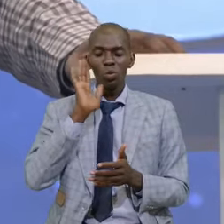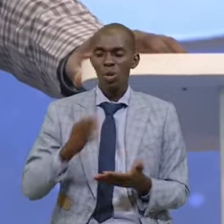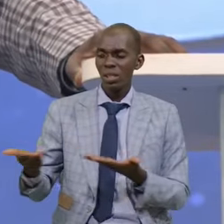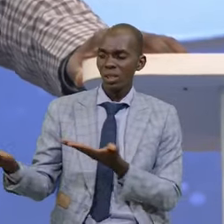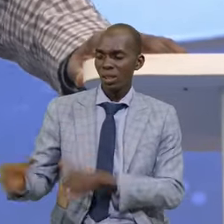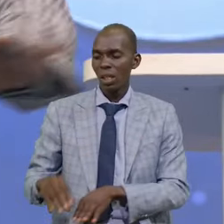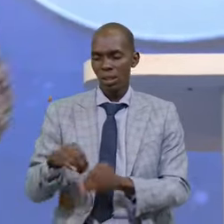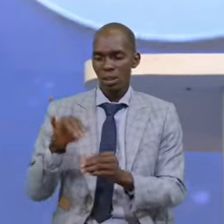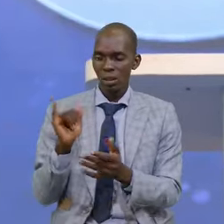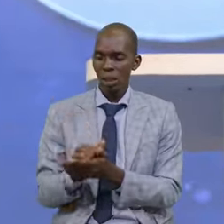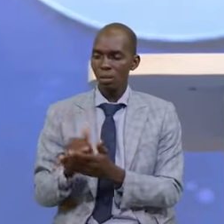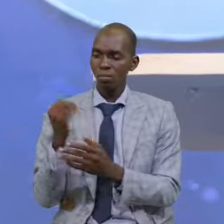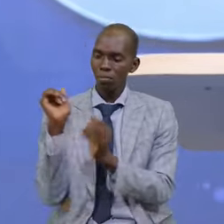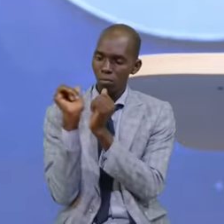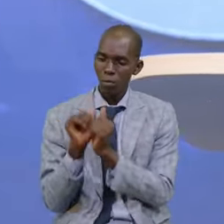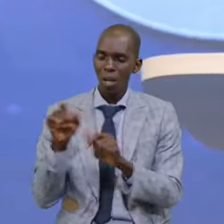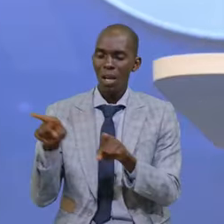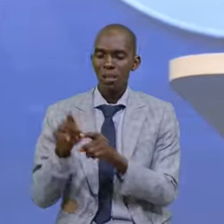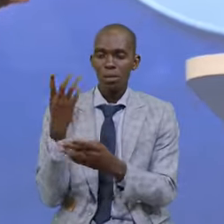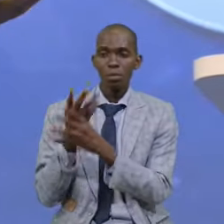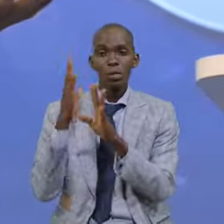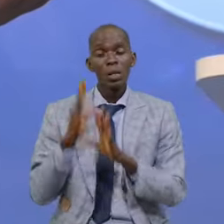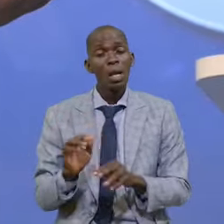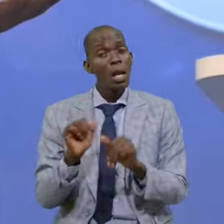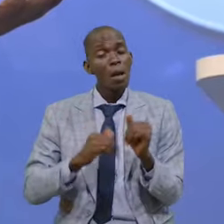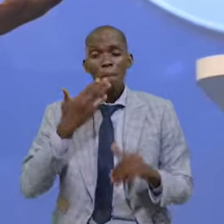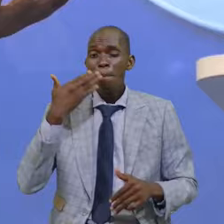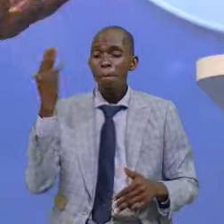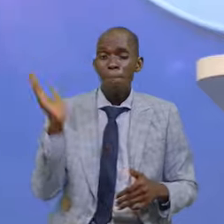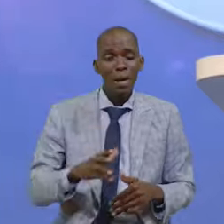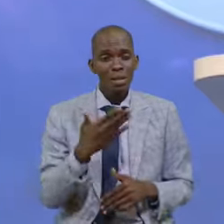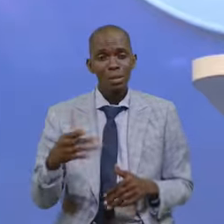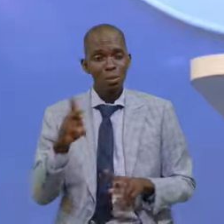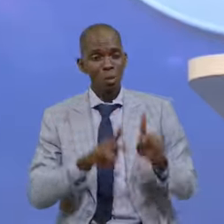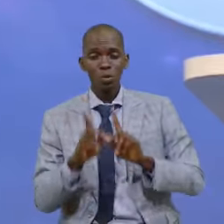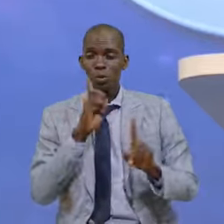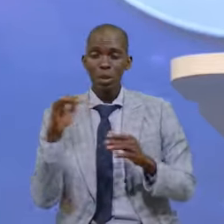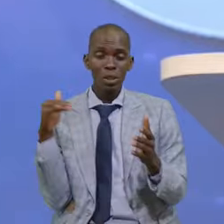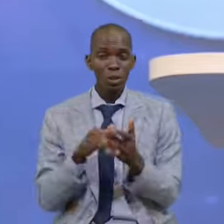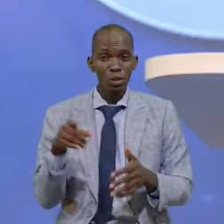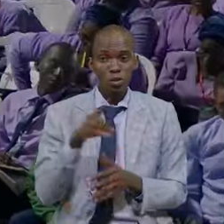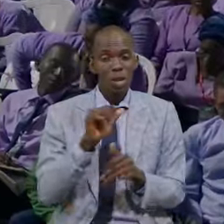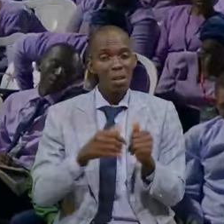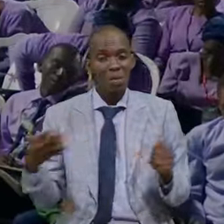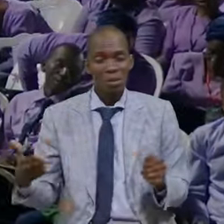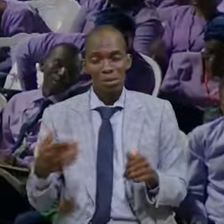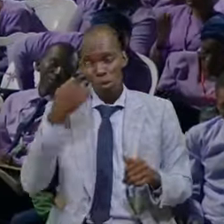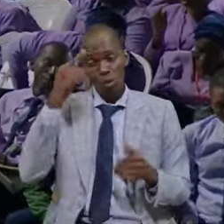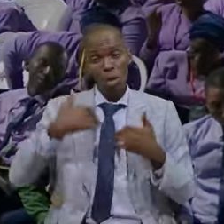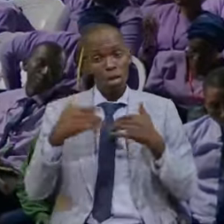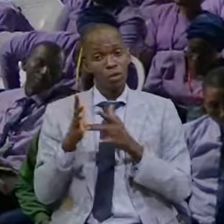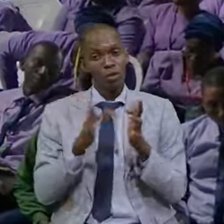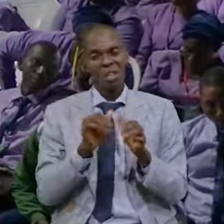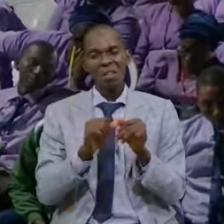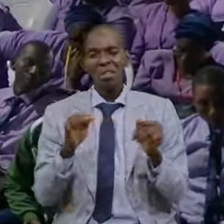prisoner." Every bad thing they said about you, if you have Jesus tonight, everything is reversed in Jesus' name.